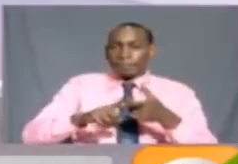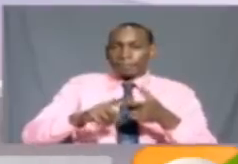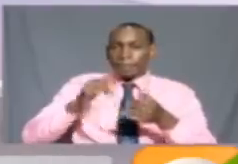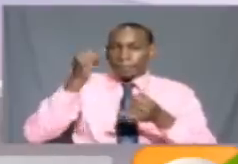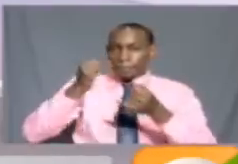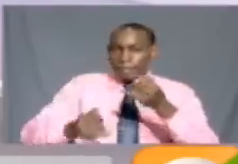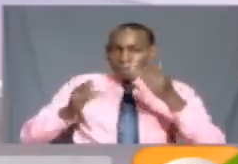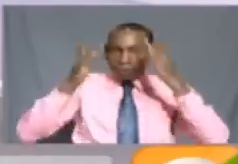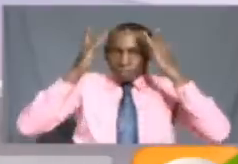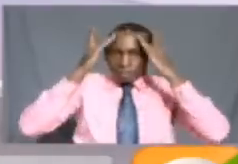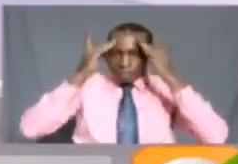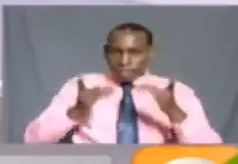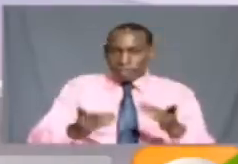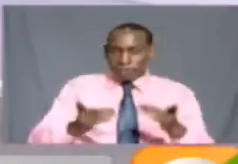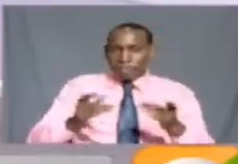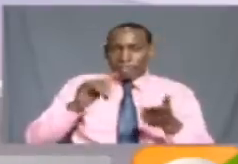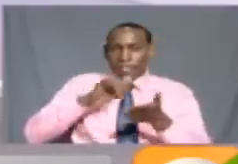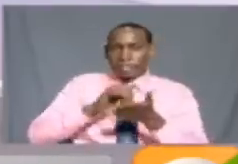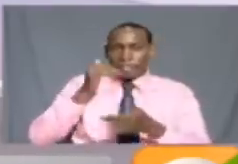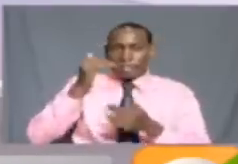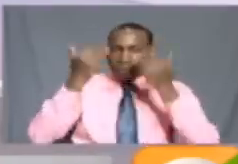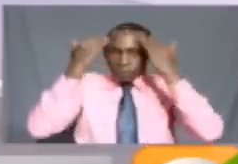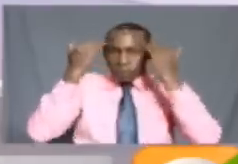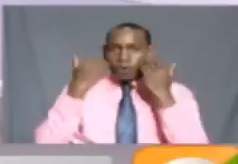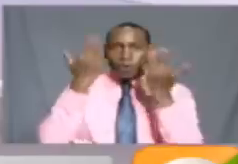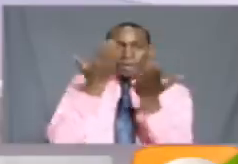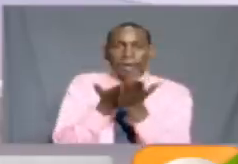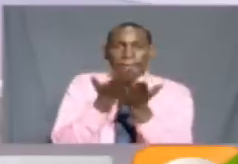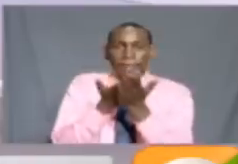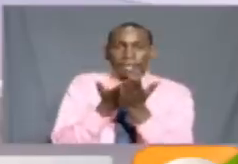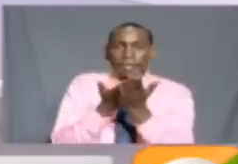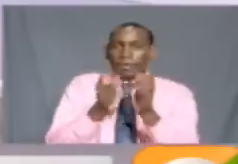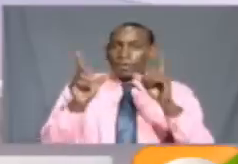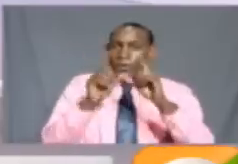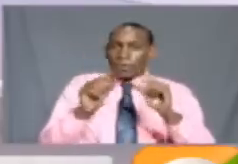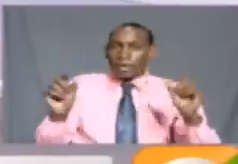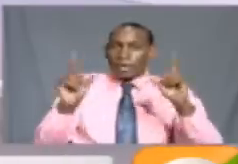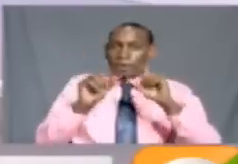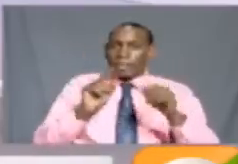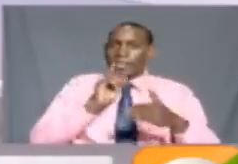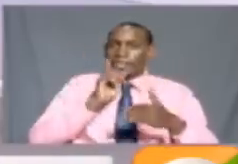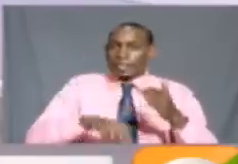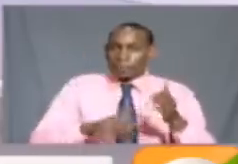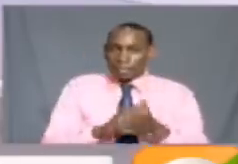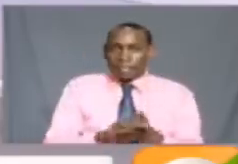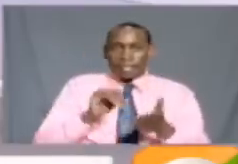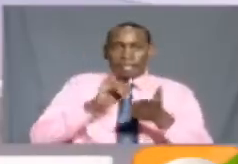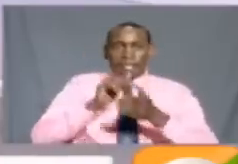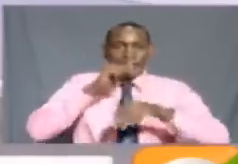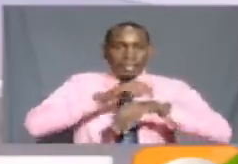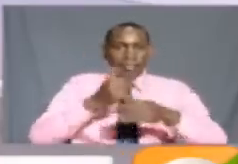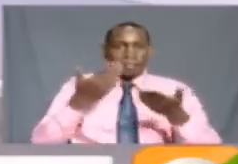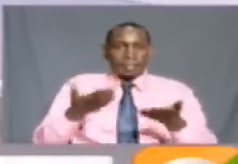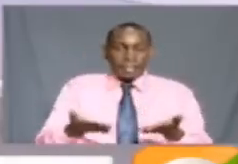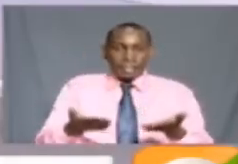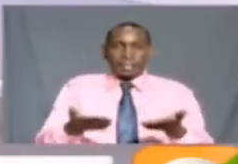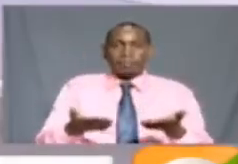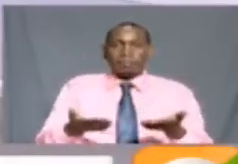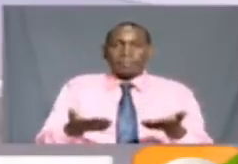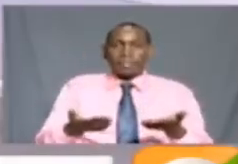judgment, the Court of Appeal made a statement saying that it's time we reconsider